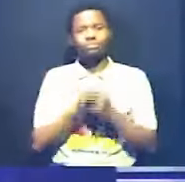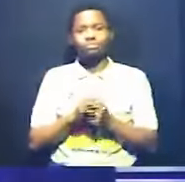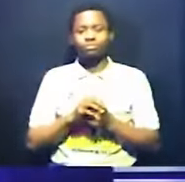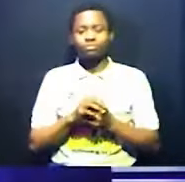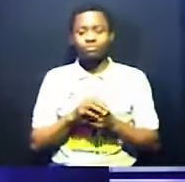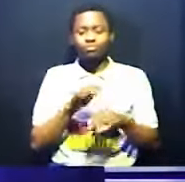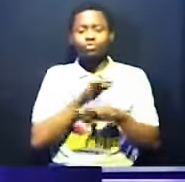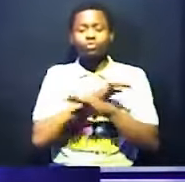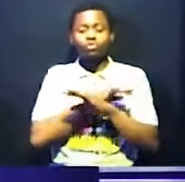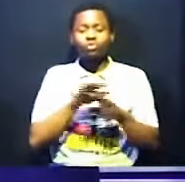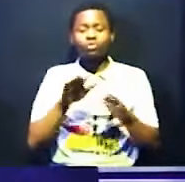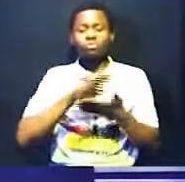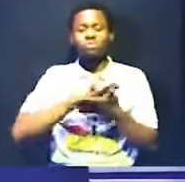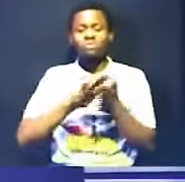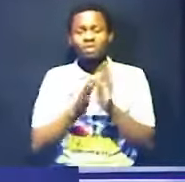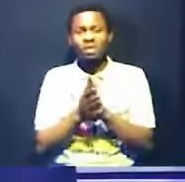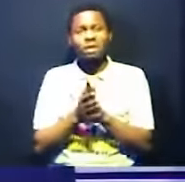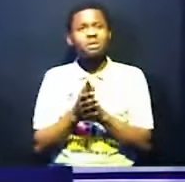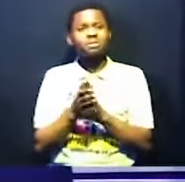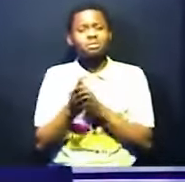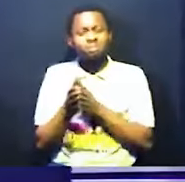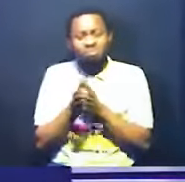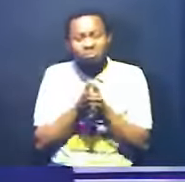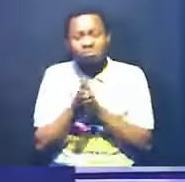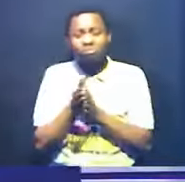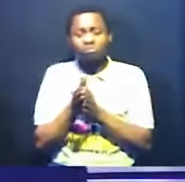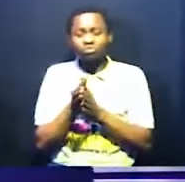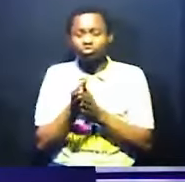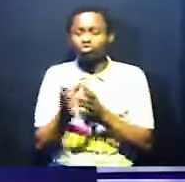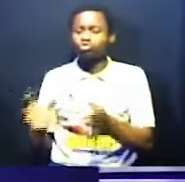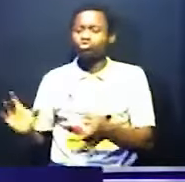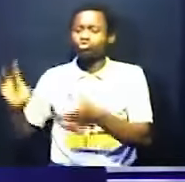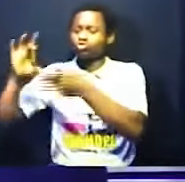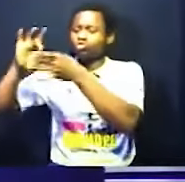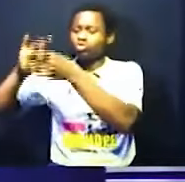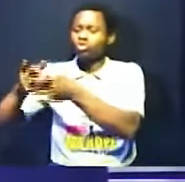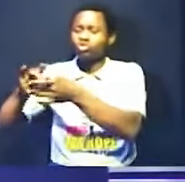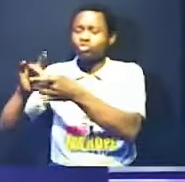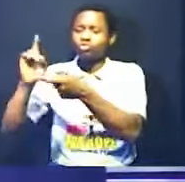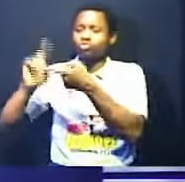willing party to their death.